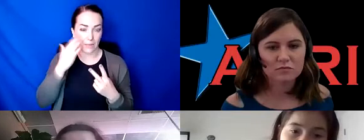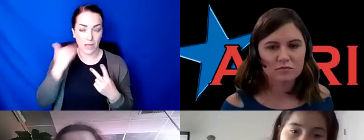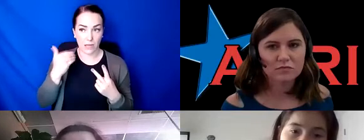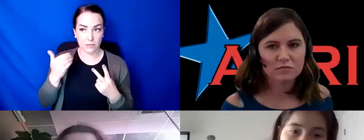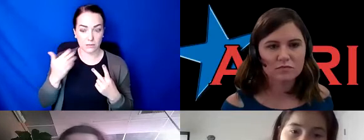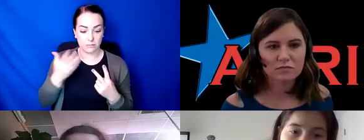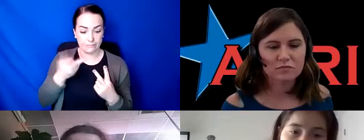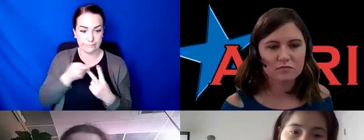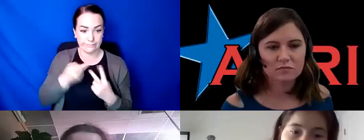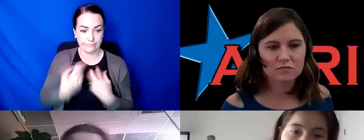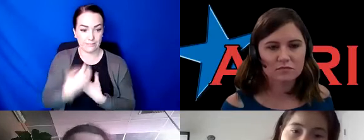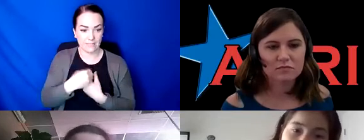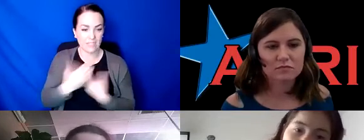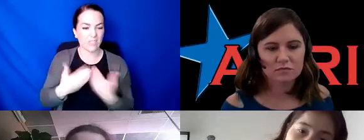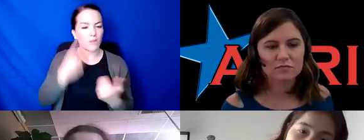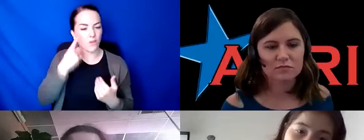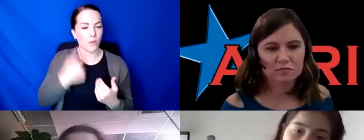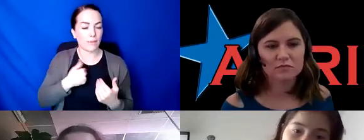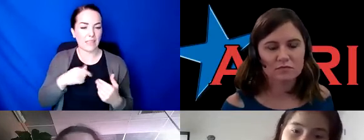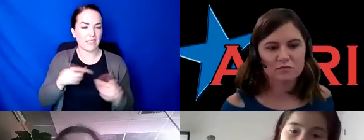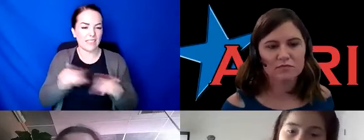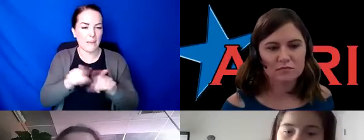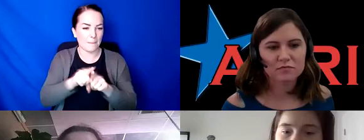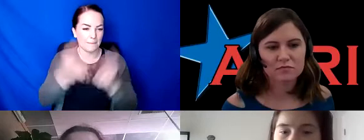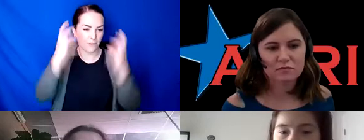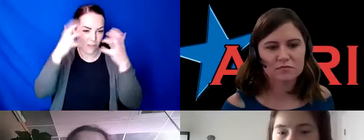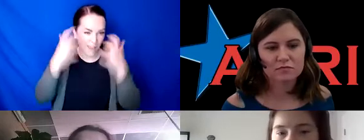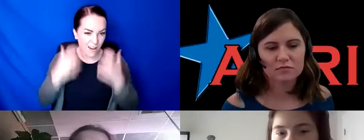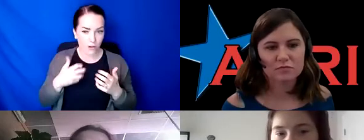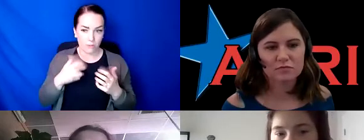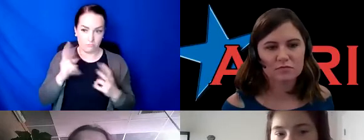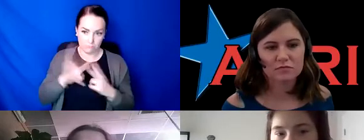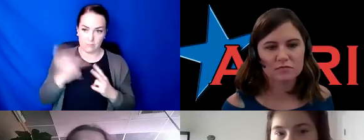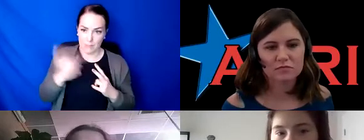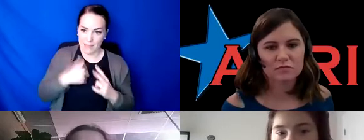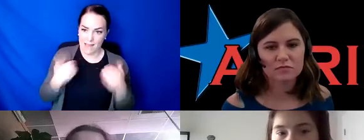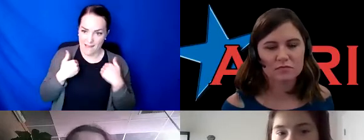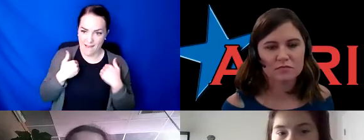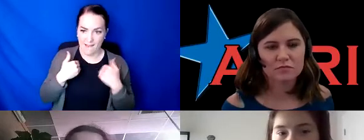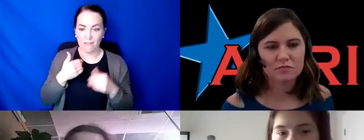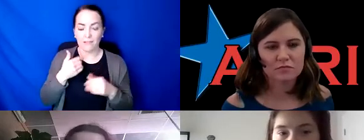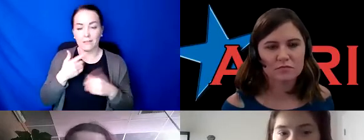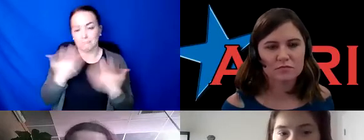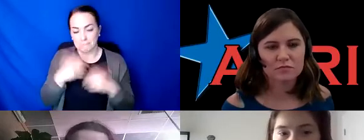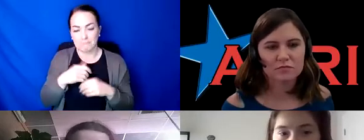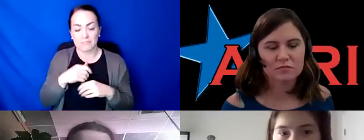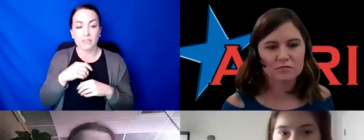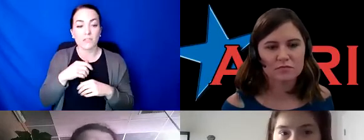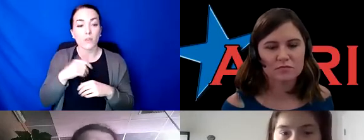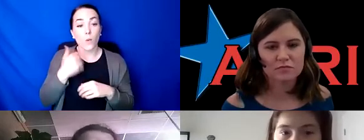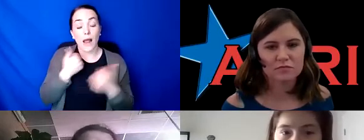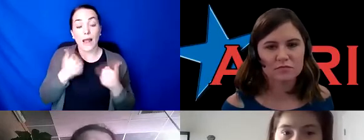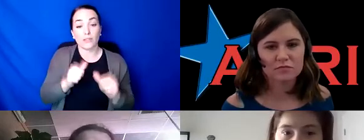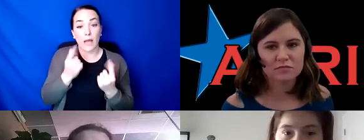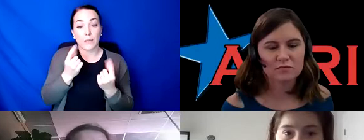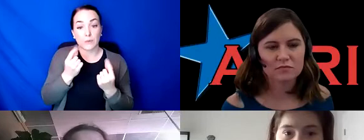like having curly hair. It just is. And I agree that but what I try to do